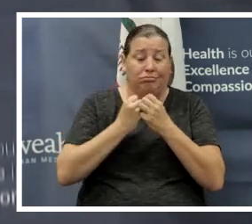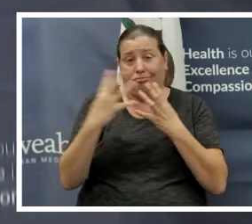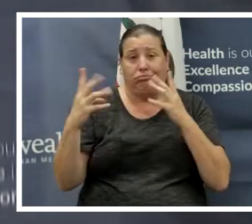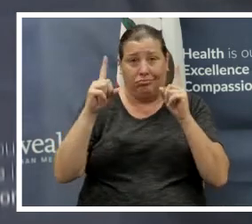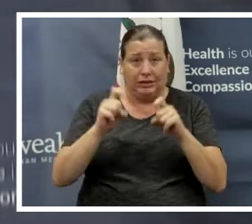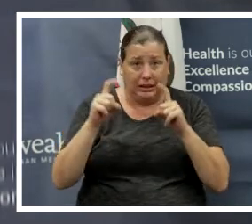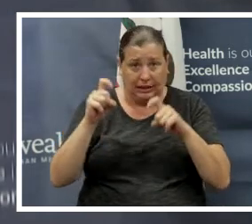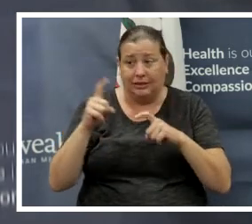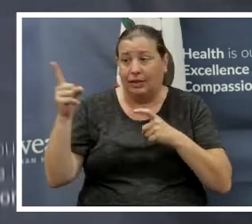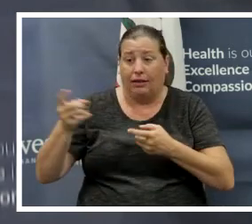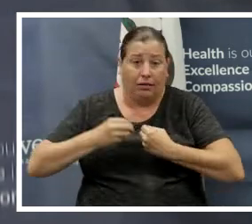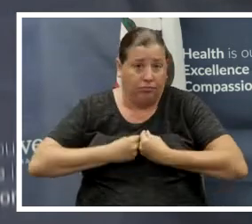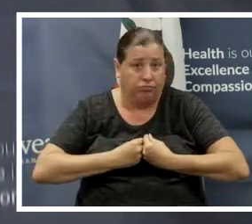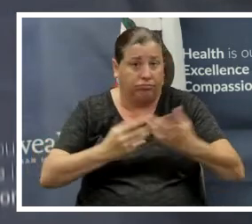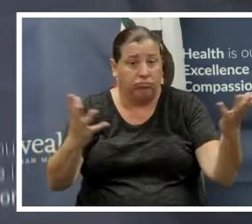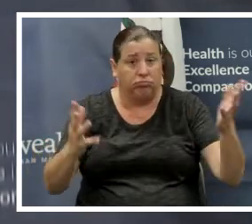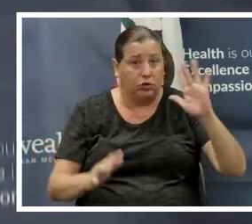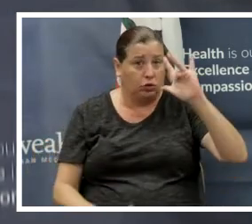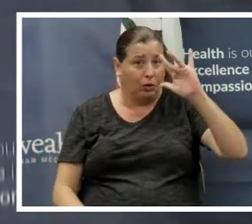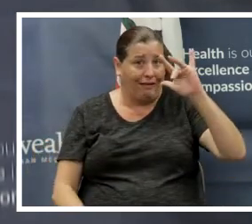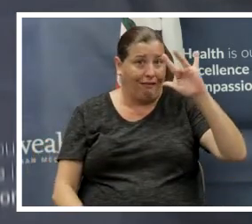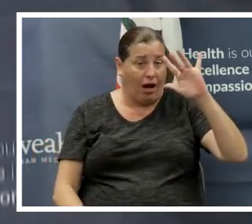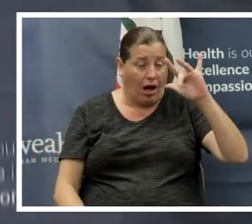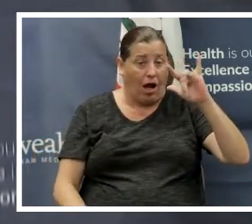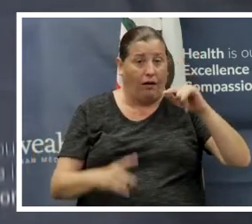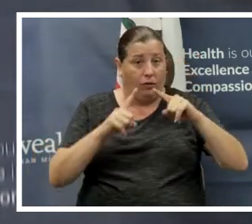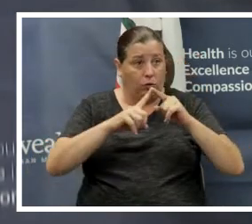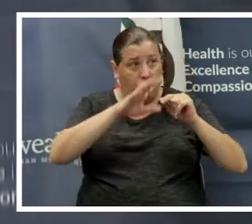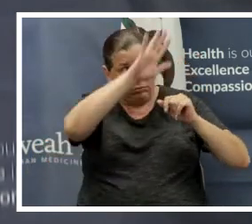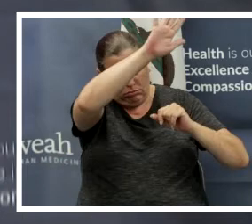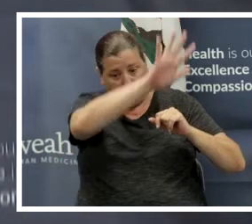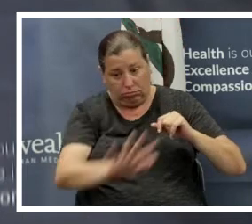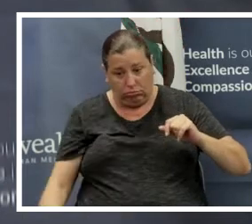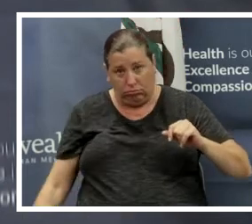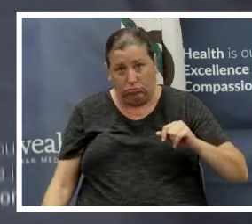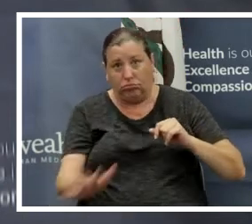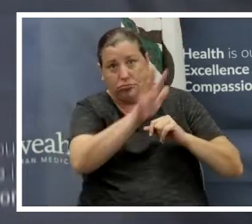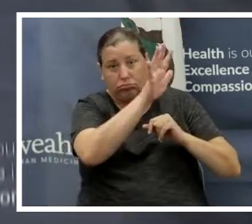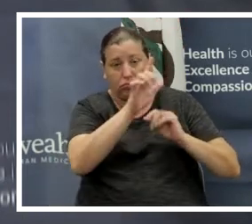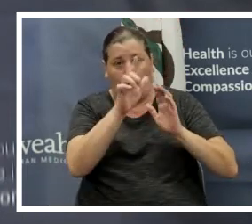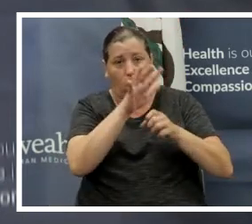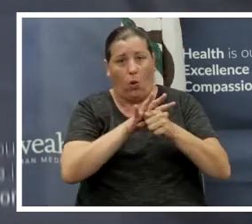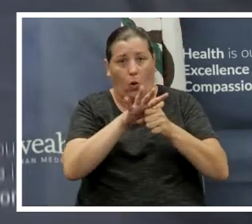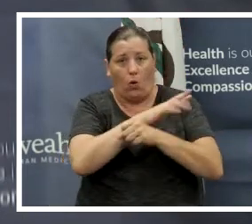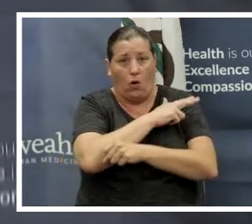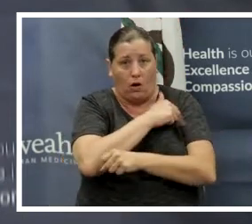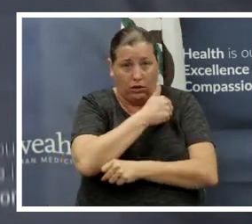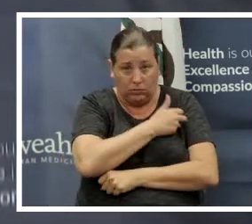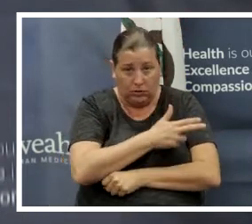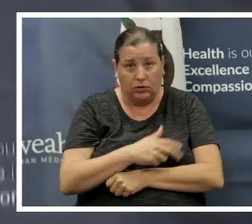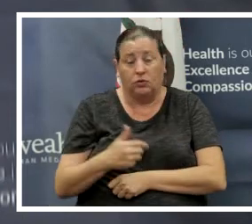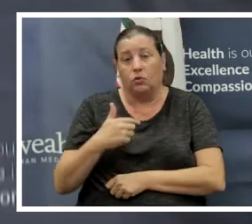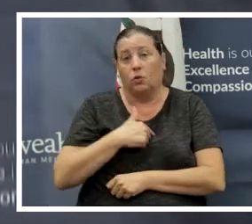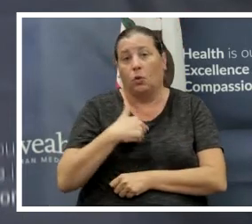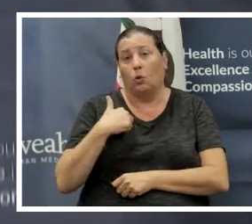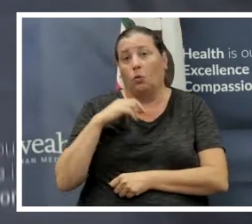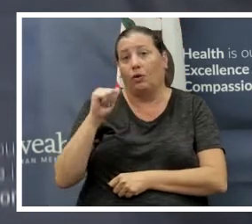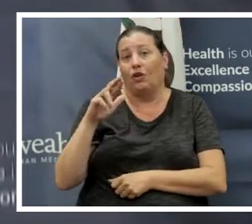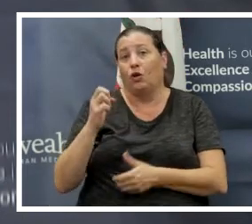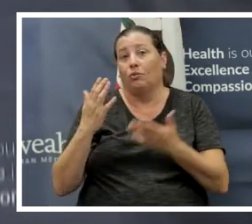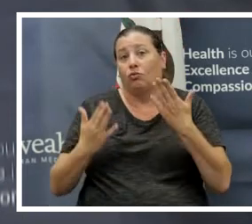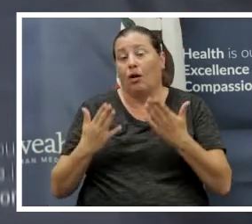departments up and down the state. That gave them 25 more to deploy to other healthcare entities. We were probably the